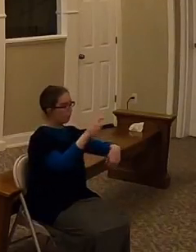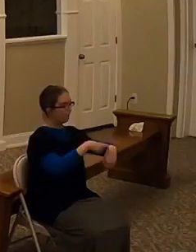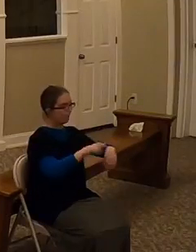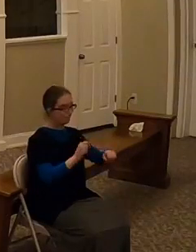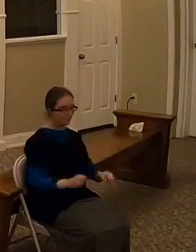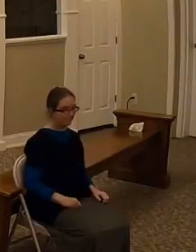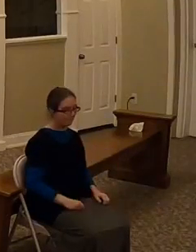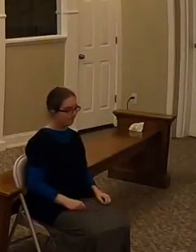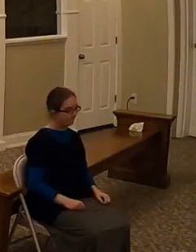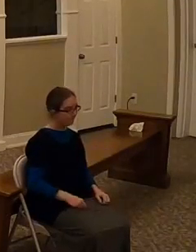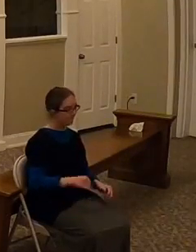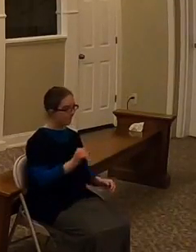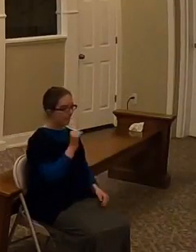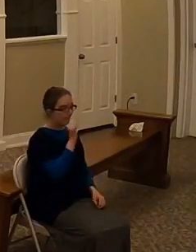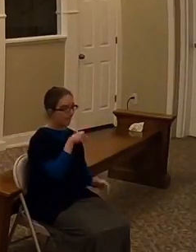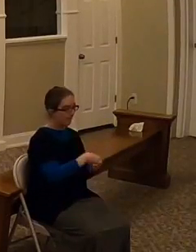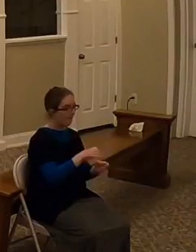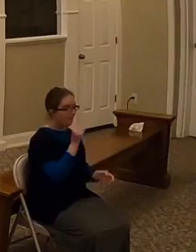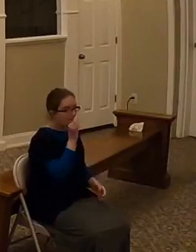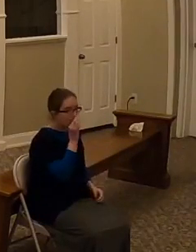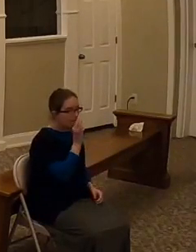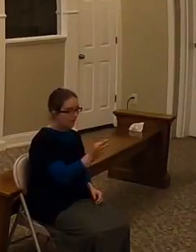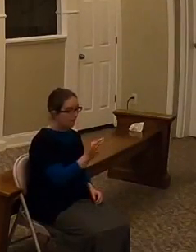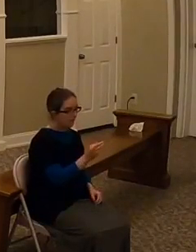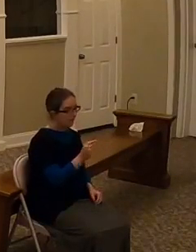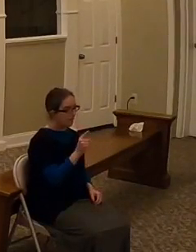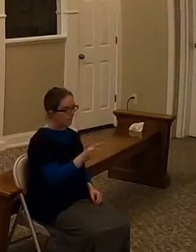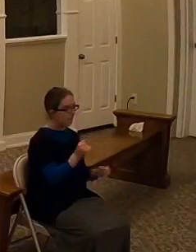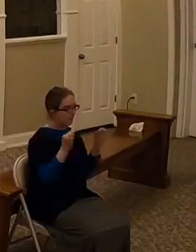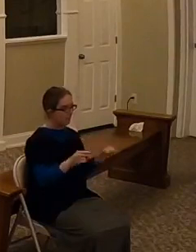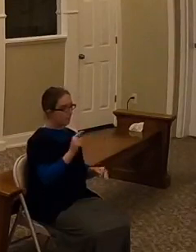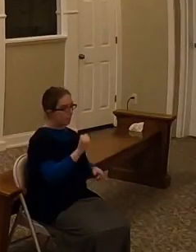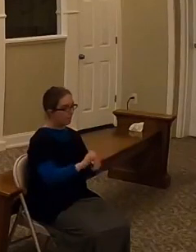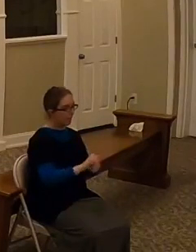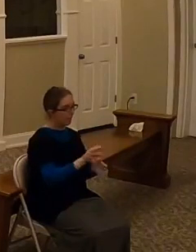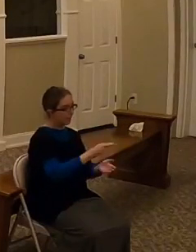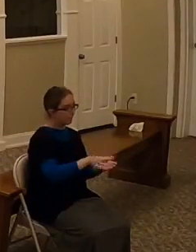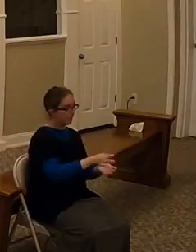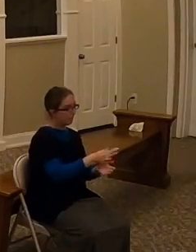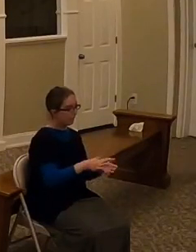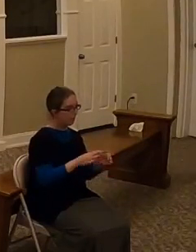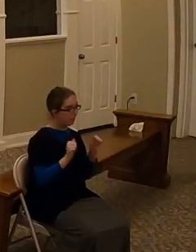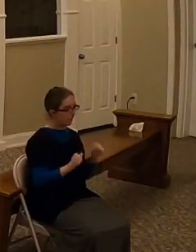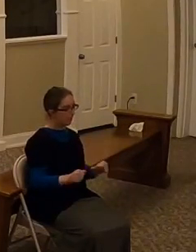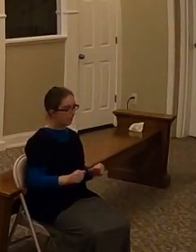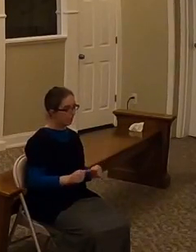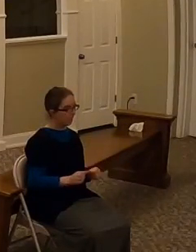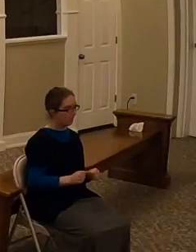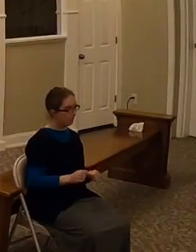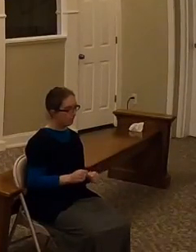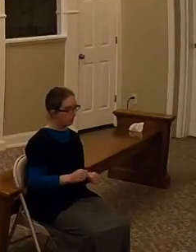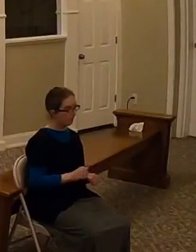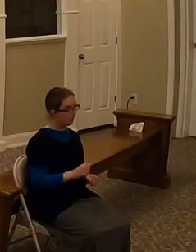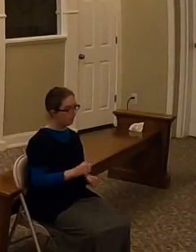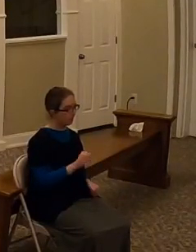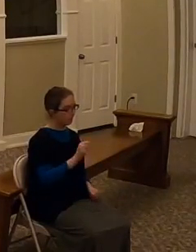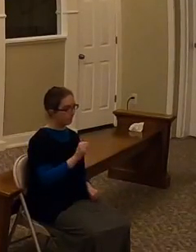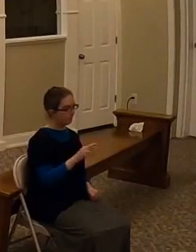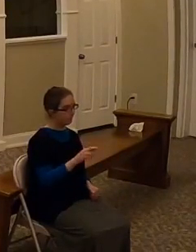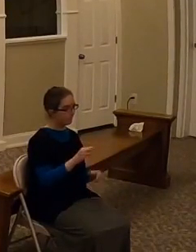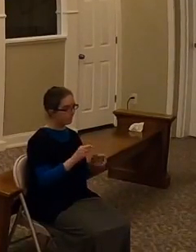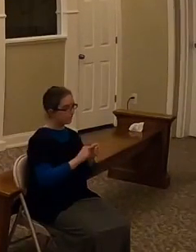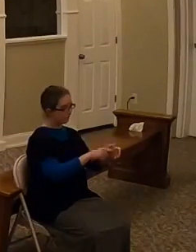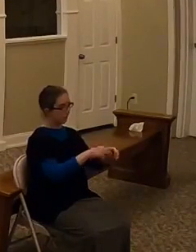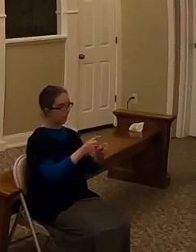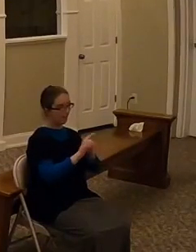know. In fact, if you practice holiness so you can stretch your stuff on the street and show everybody